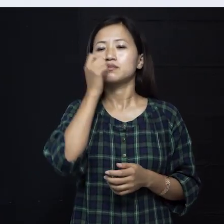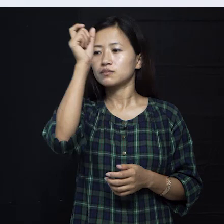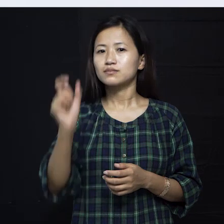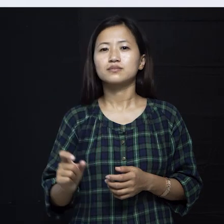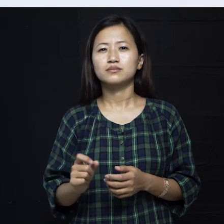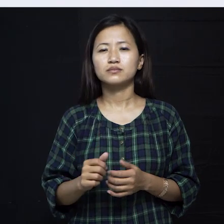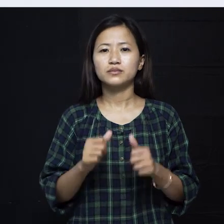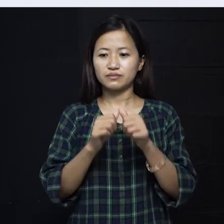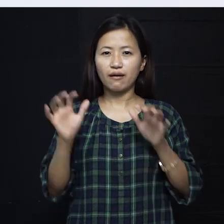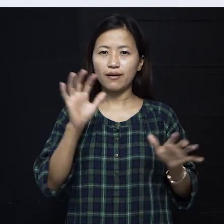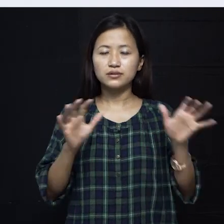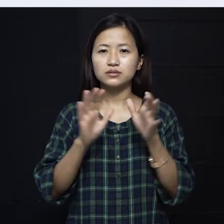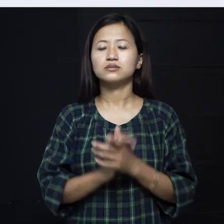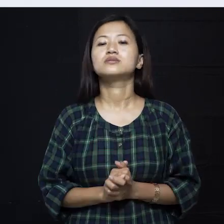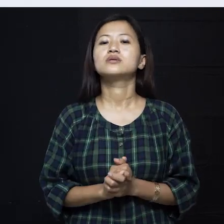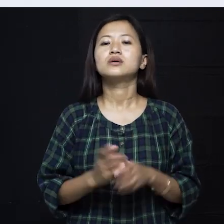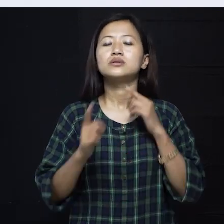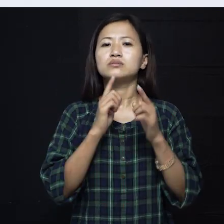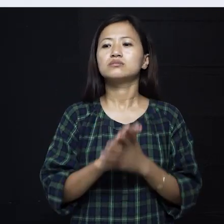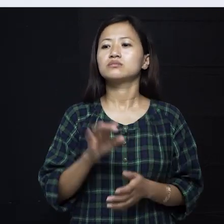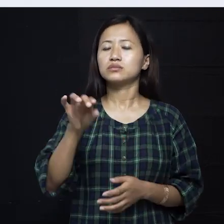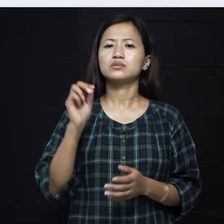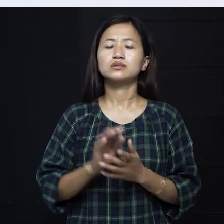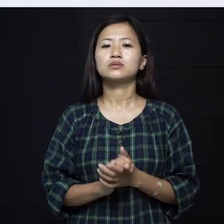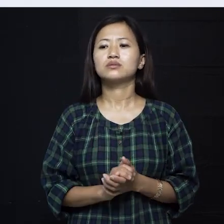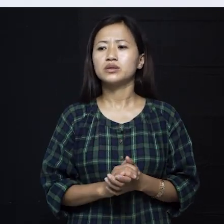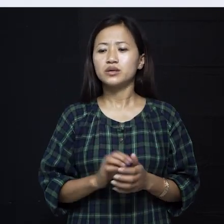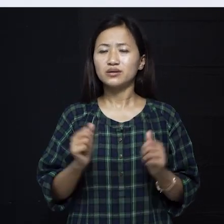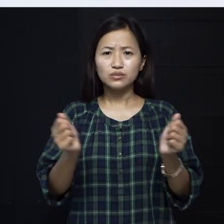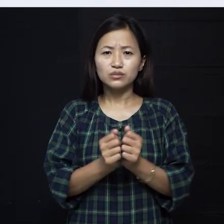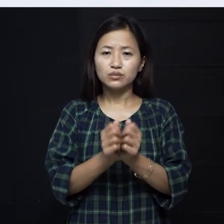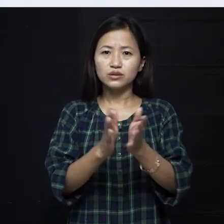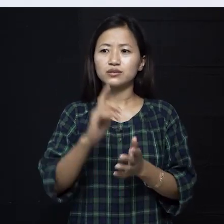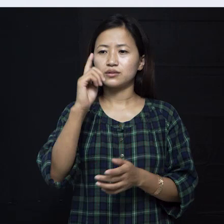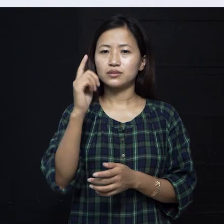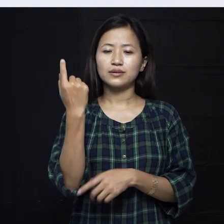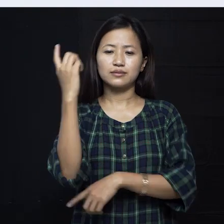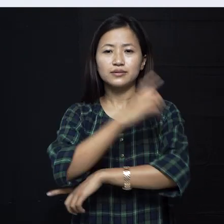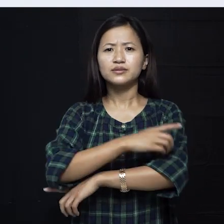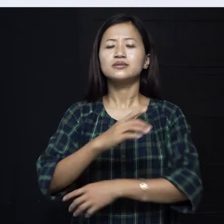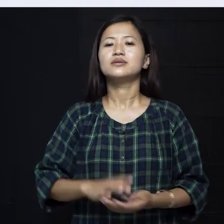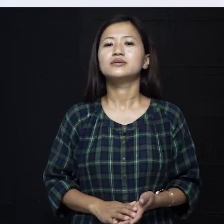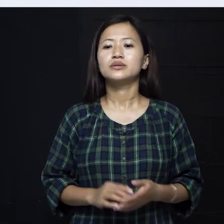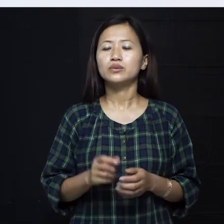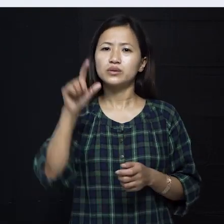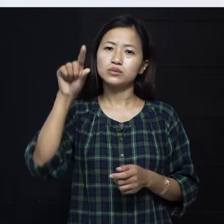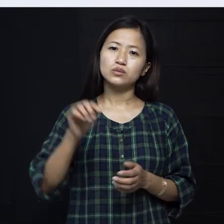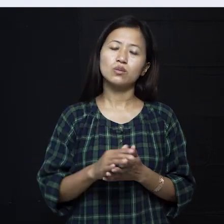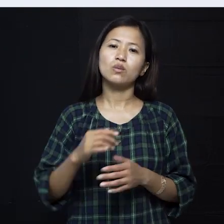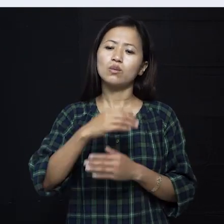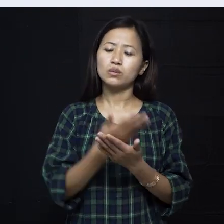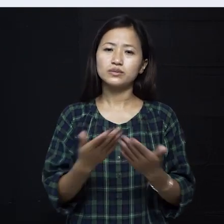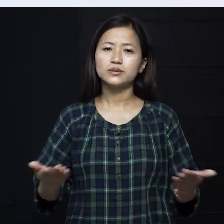day, okay? We don't need to take 80 days. We can do it within a day also. So these are all the reasons why